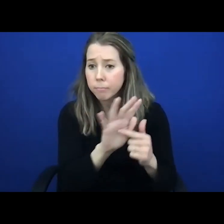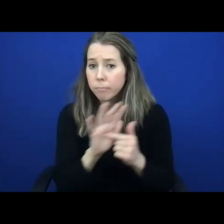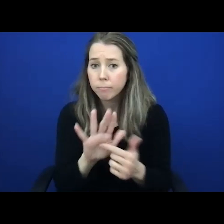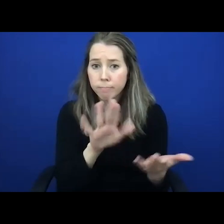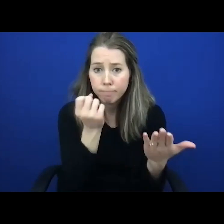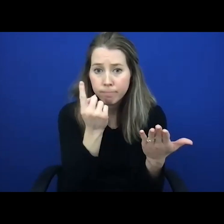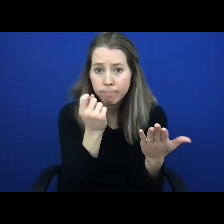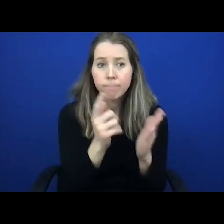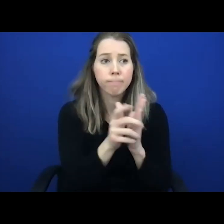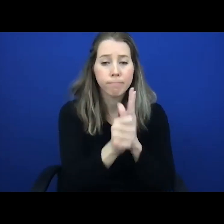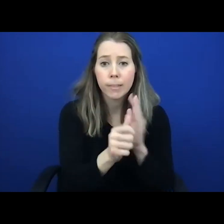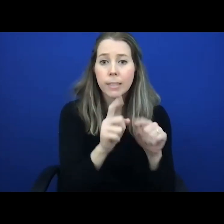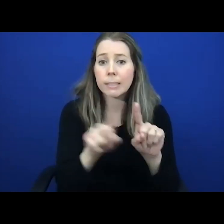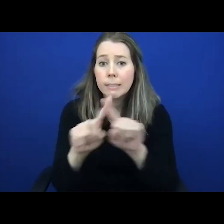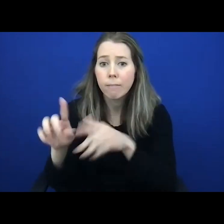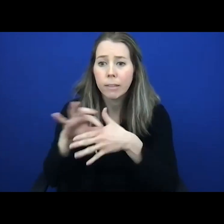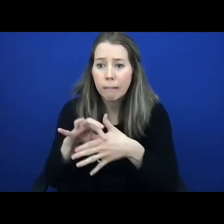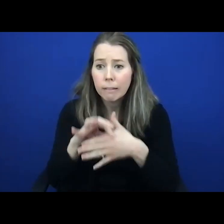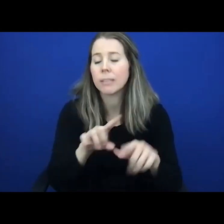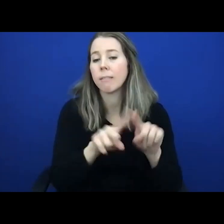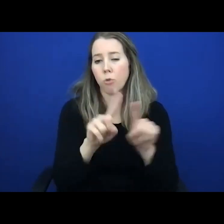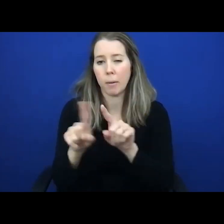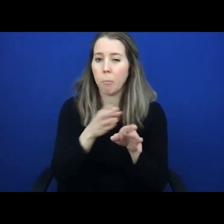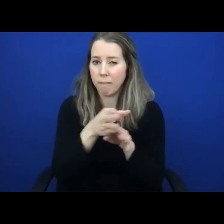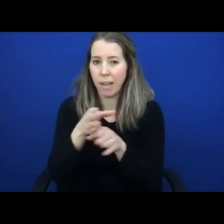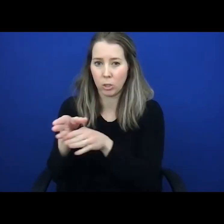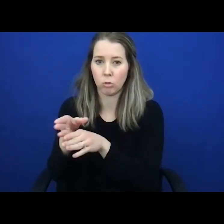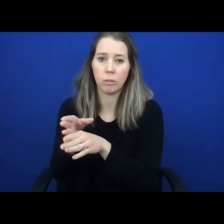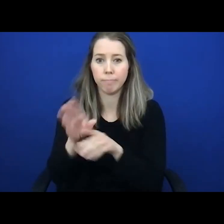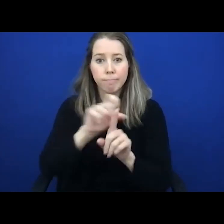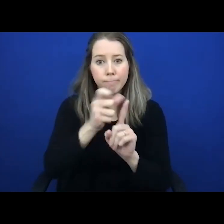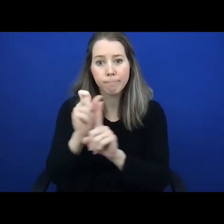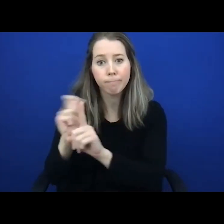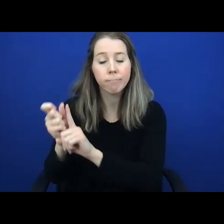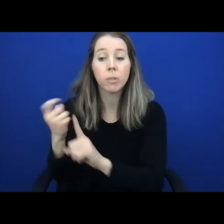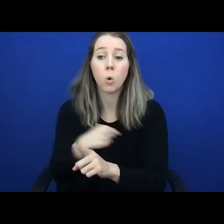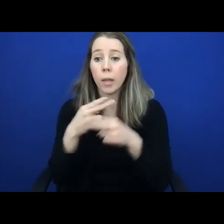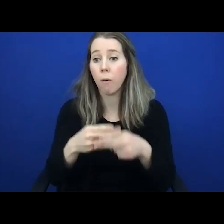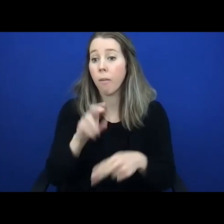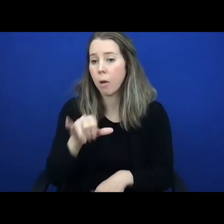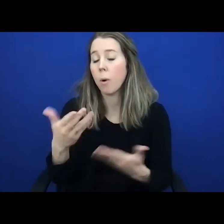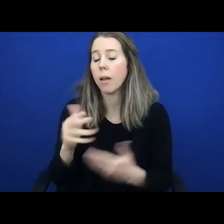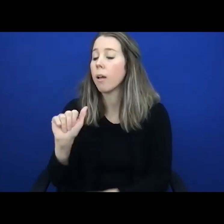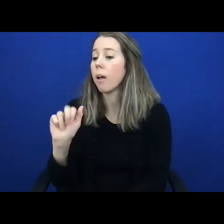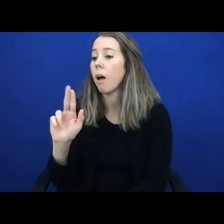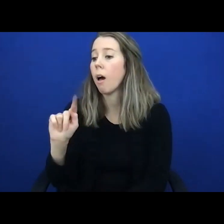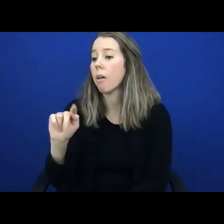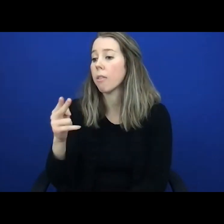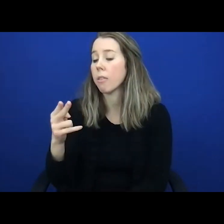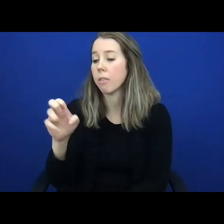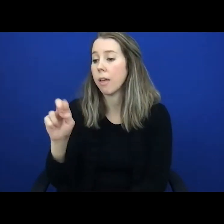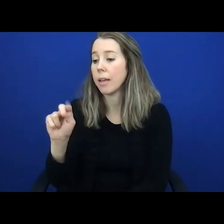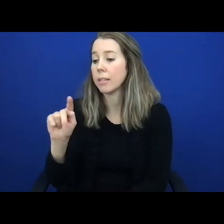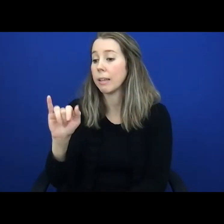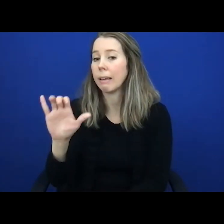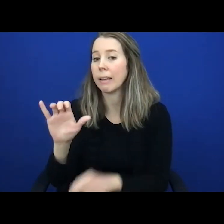different contexts, different professional contexts. And so we call that authentic assessment. So authentic assessment is we